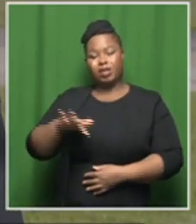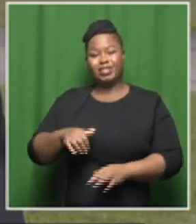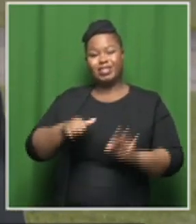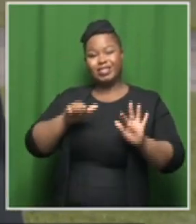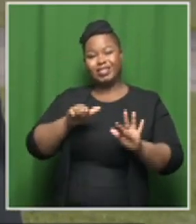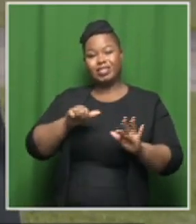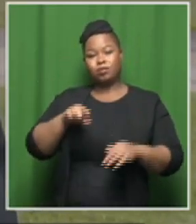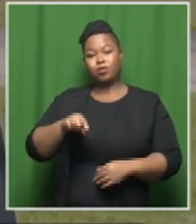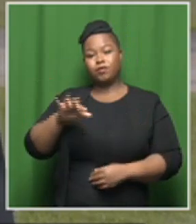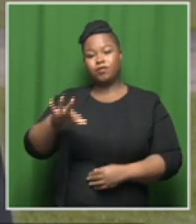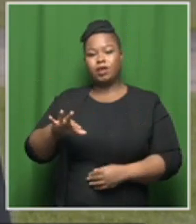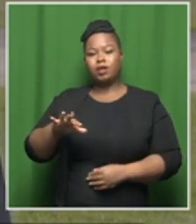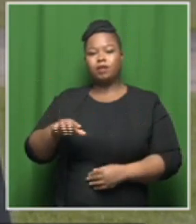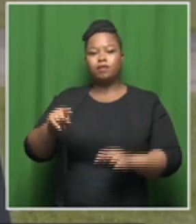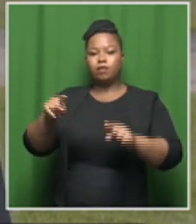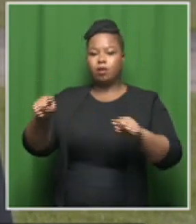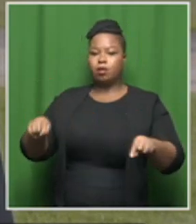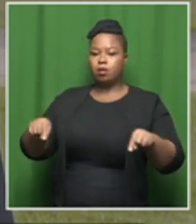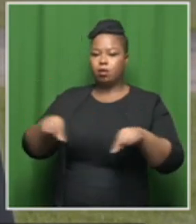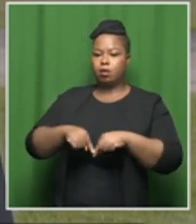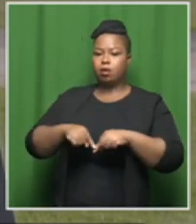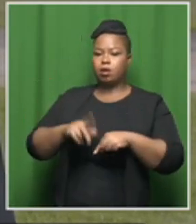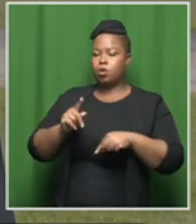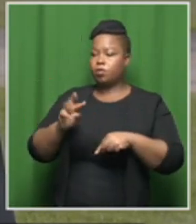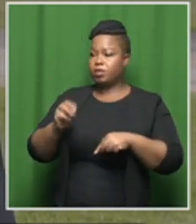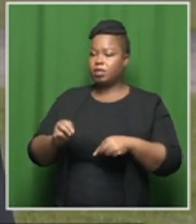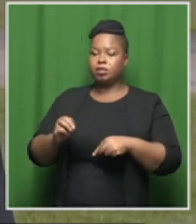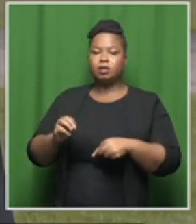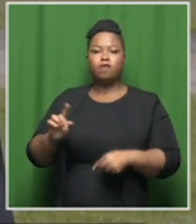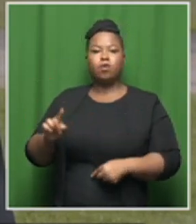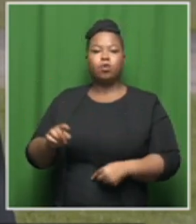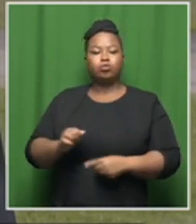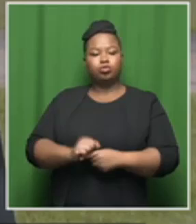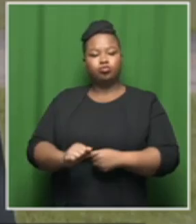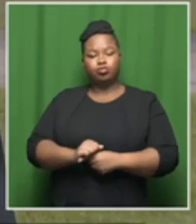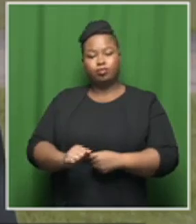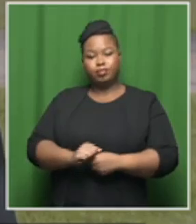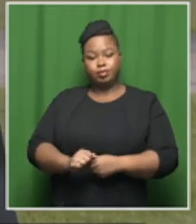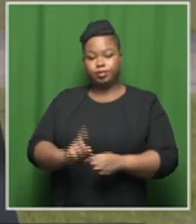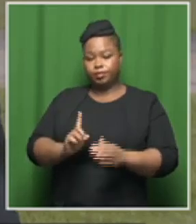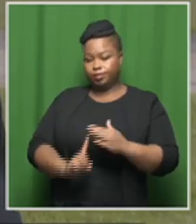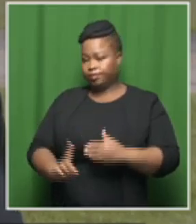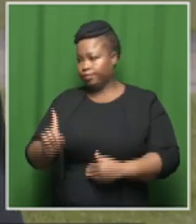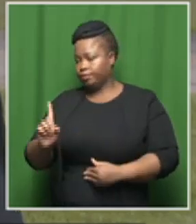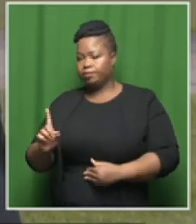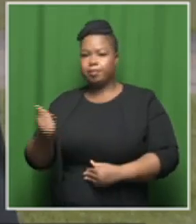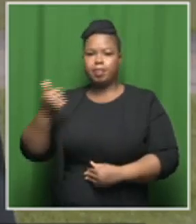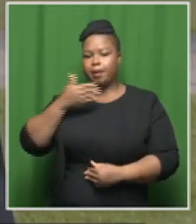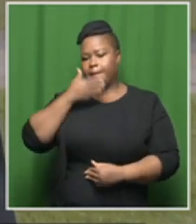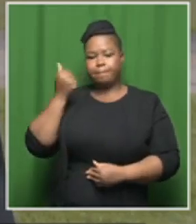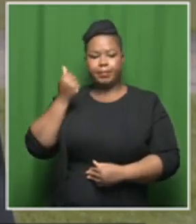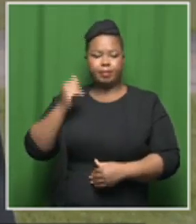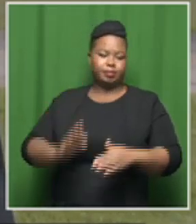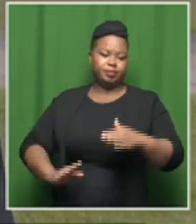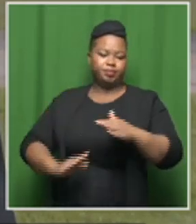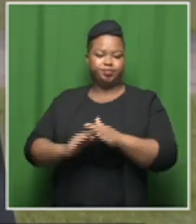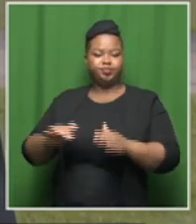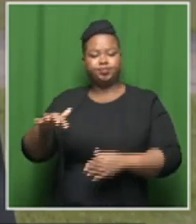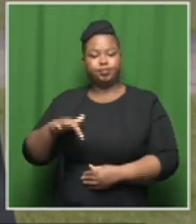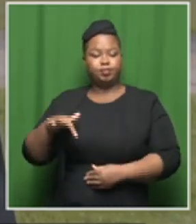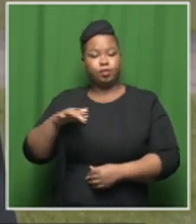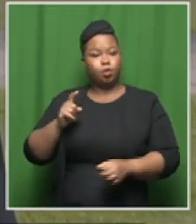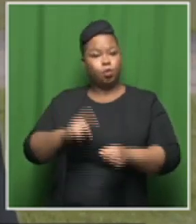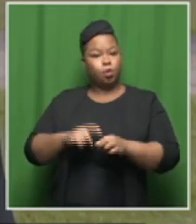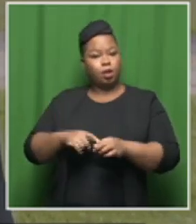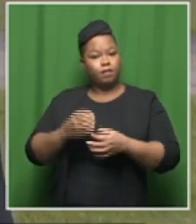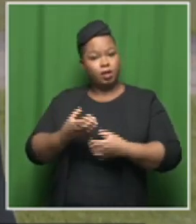6,500 square kilometers of training space here. And if you come here, you will walk into a world-class facility. Your